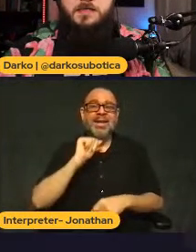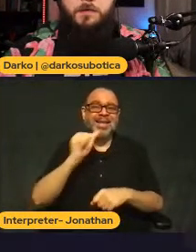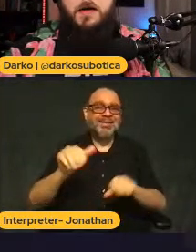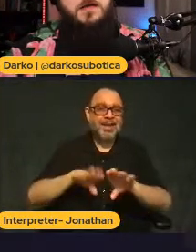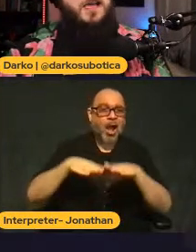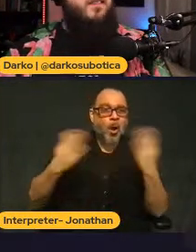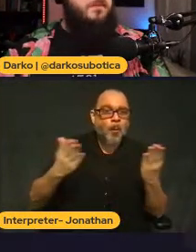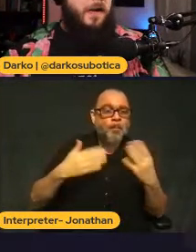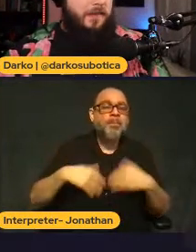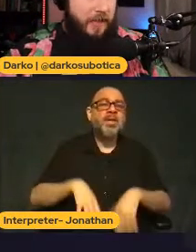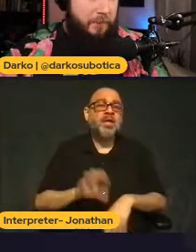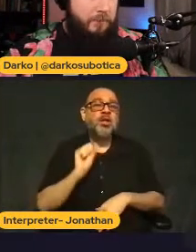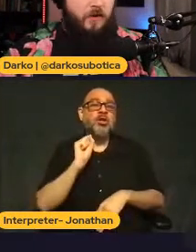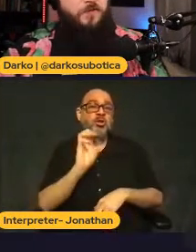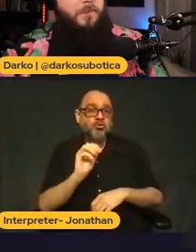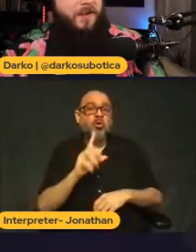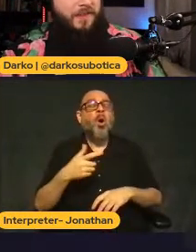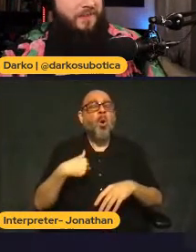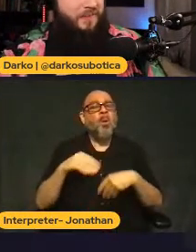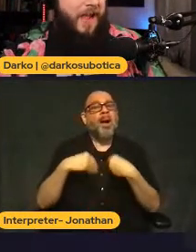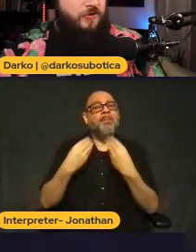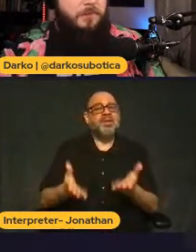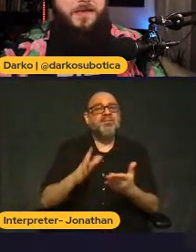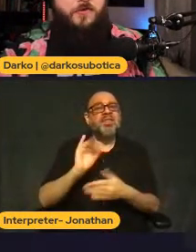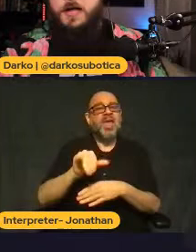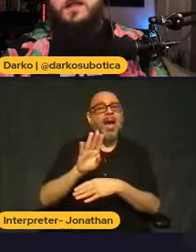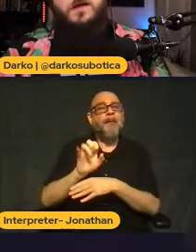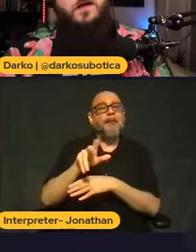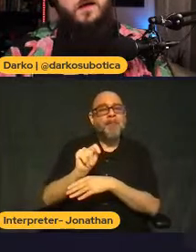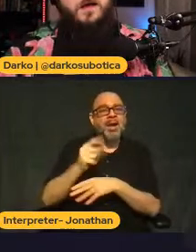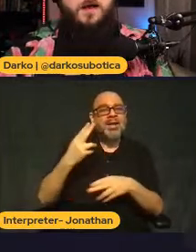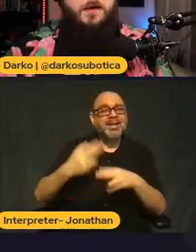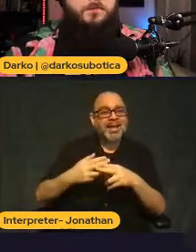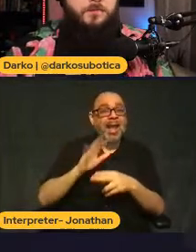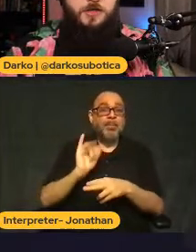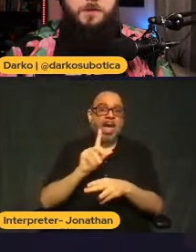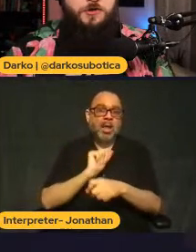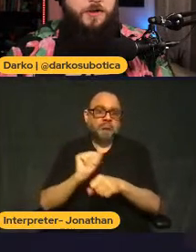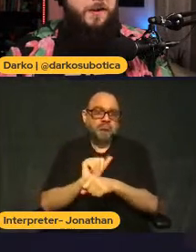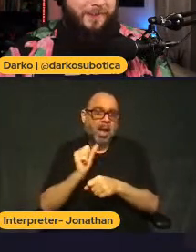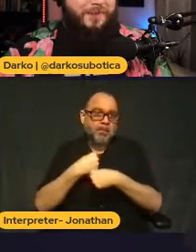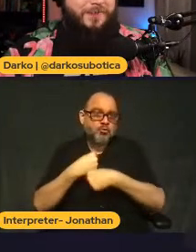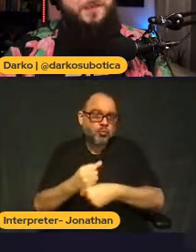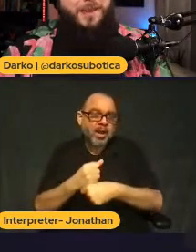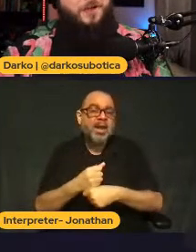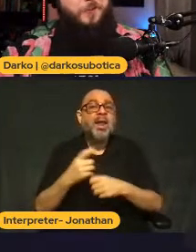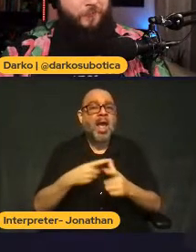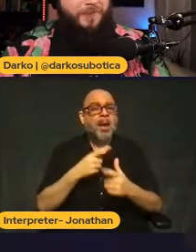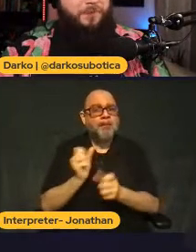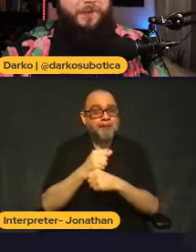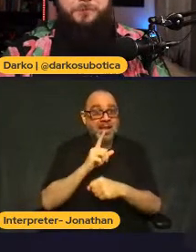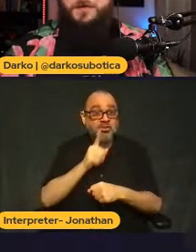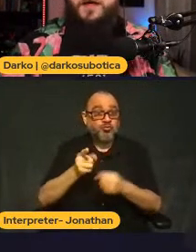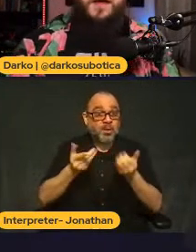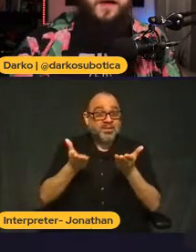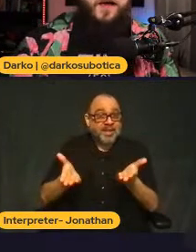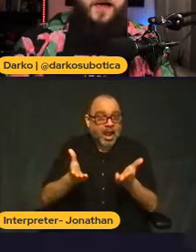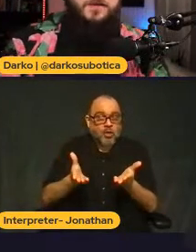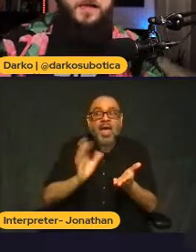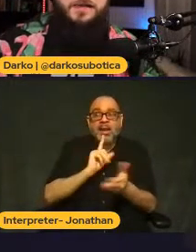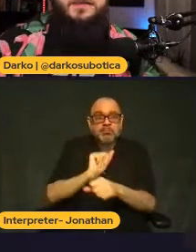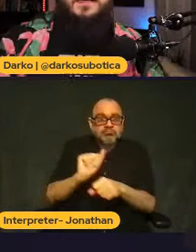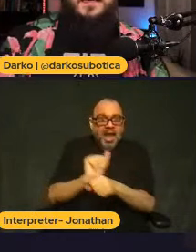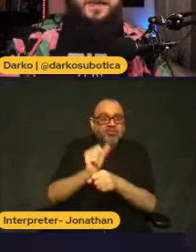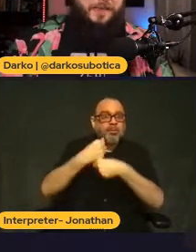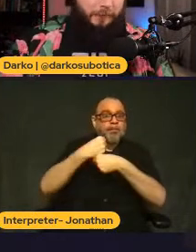an AWS S3 bucket. I give it the bucket name of the bucket that's actually being created. And I just make sure that it exists, that it actually creates a bucket,